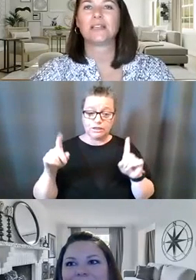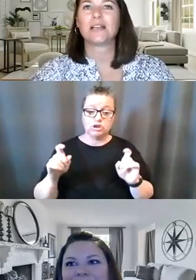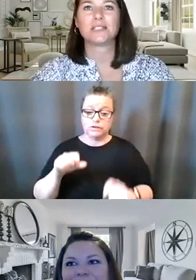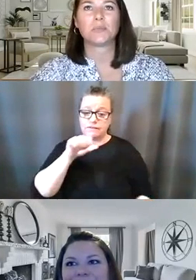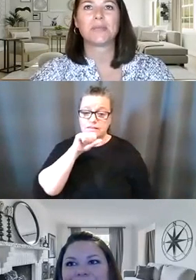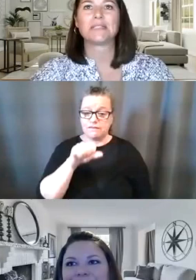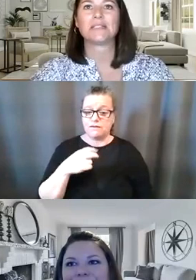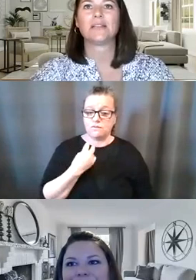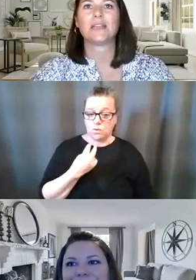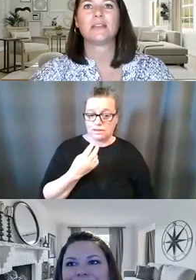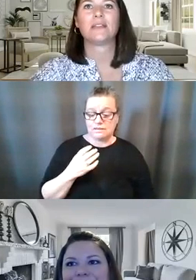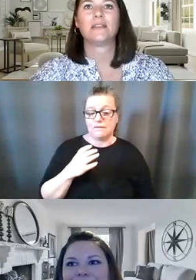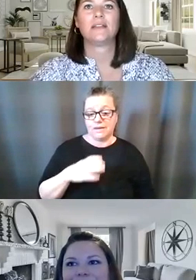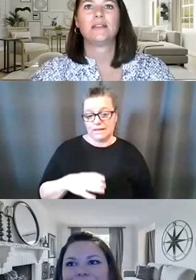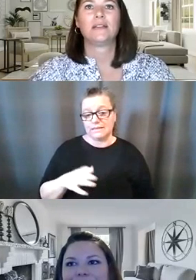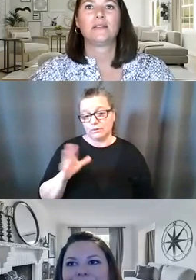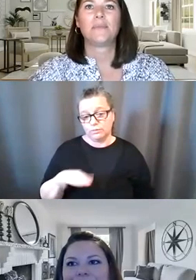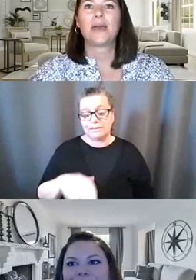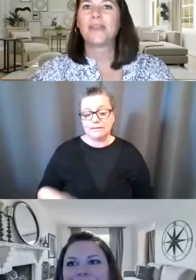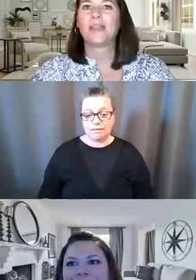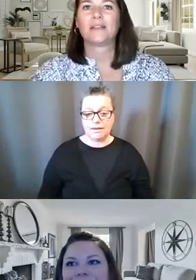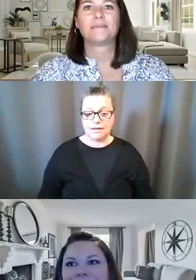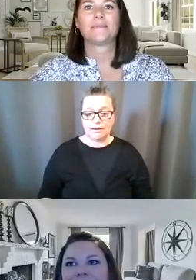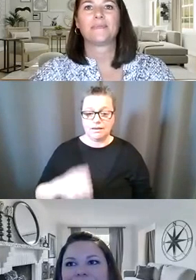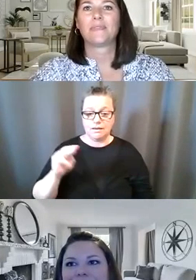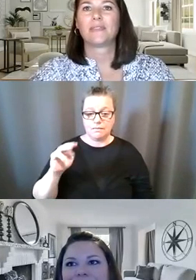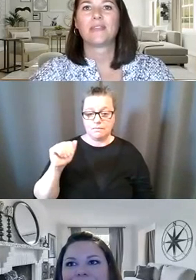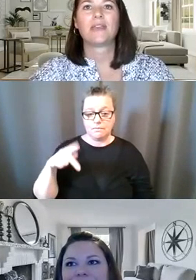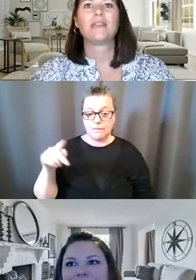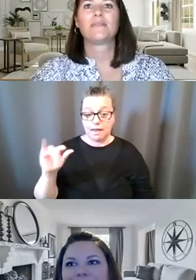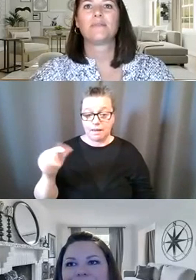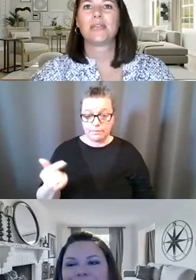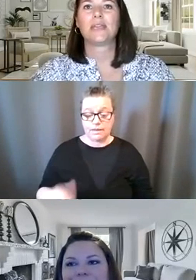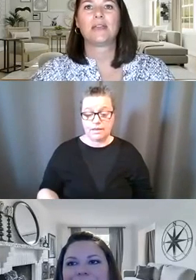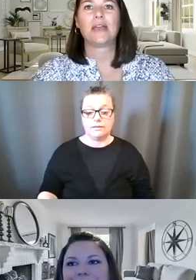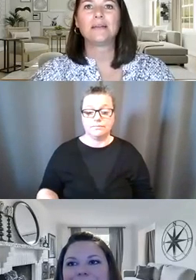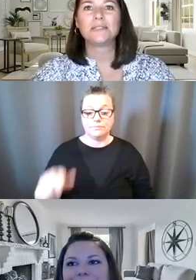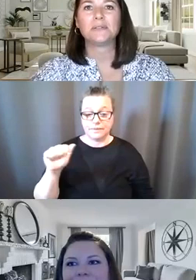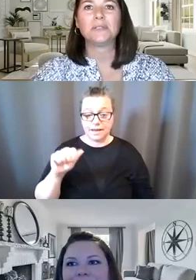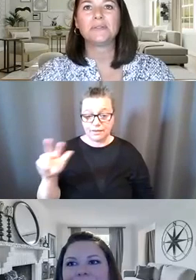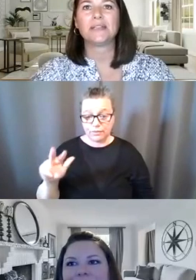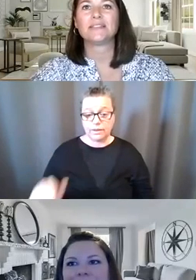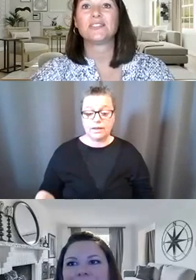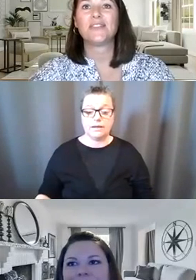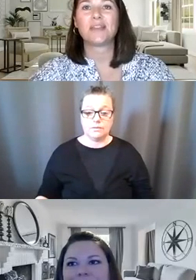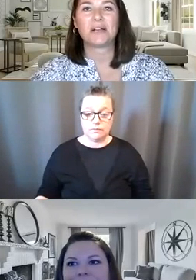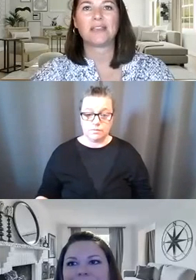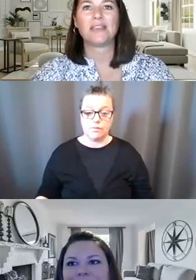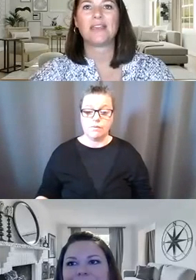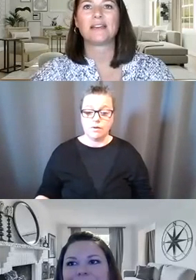Voice of the customer, basically. Mapping, A3,